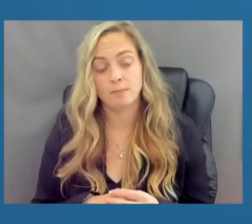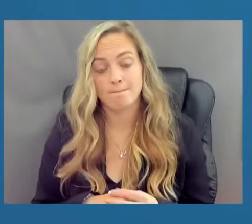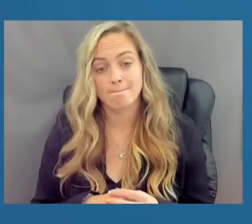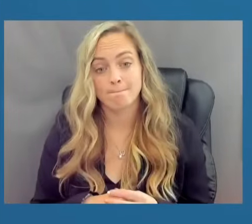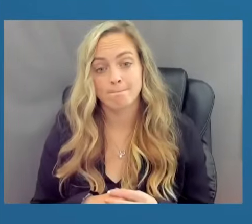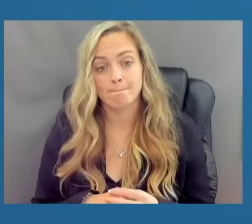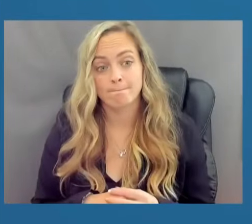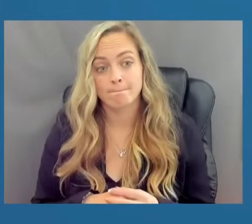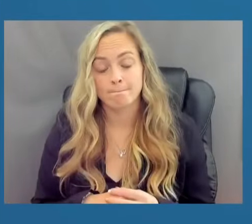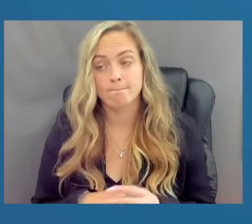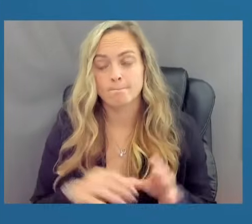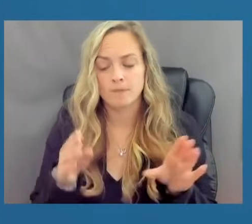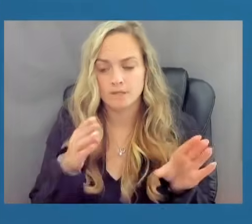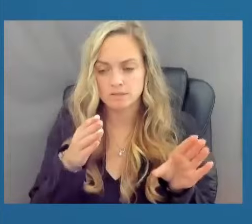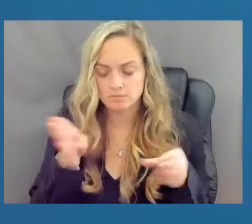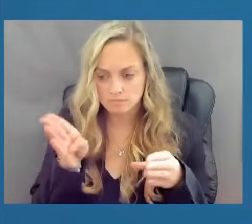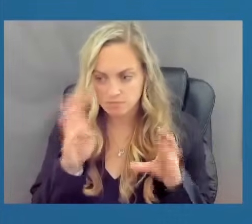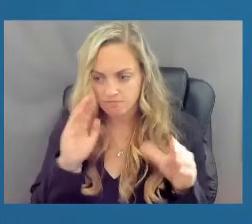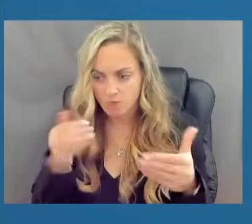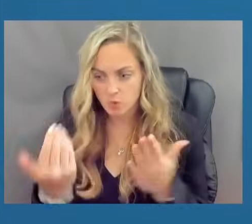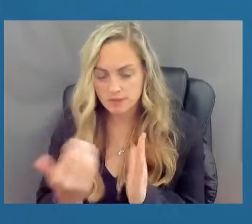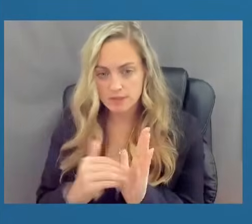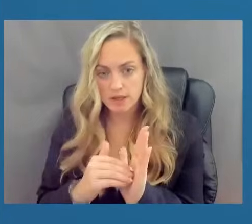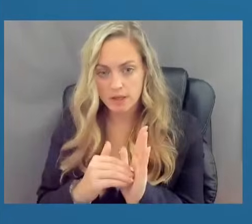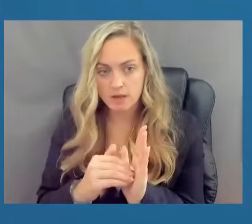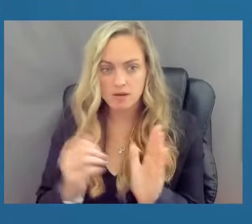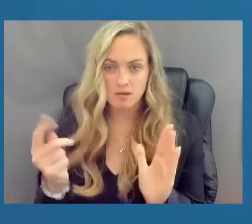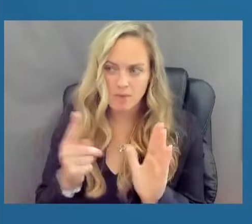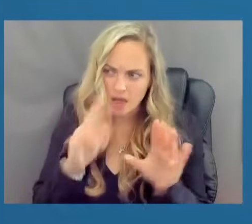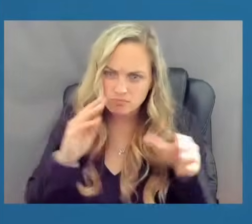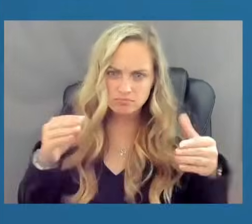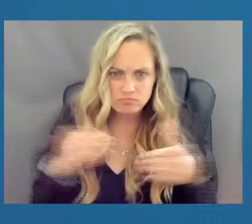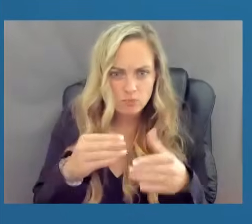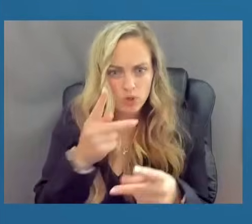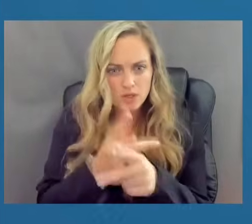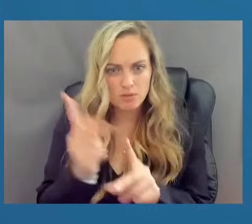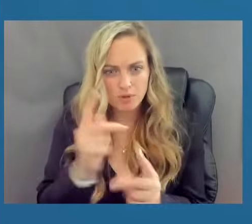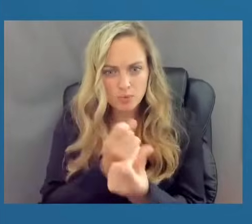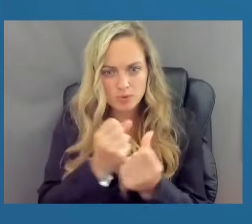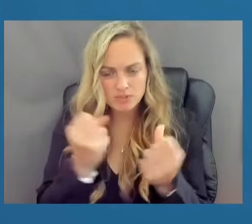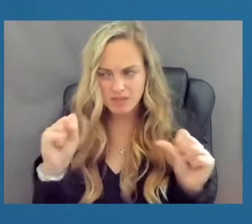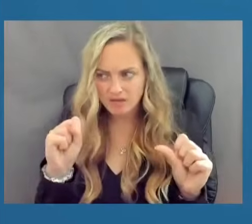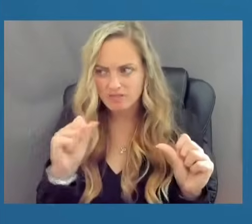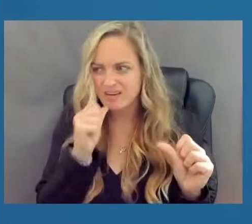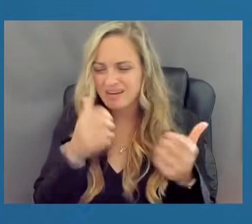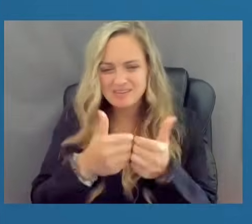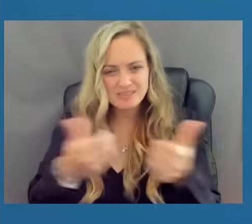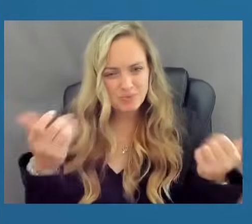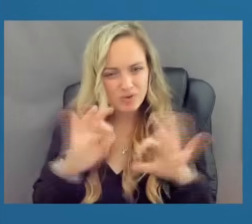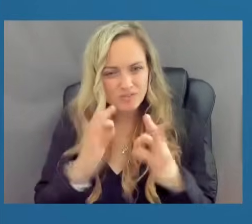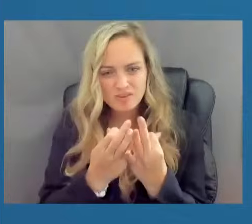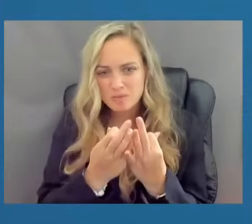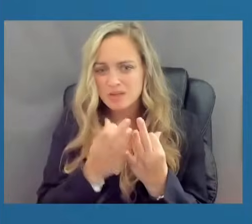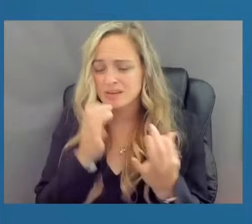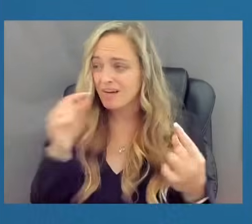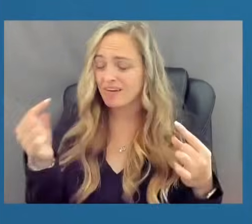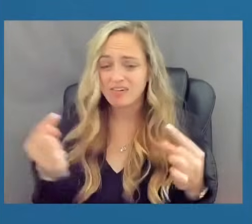Let's reshift, let's refocus, let's get back to what keeps people safe, not separating families, not